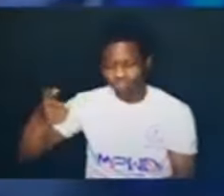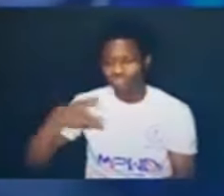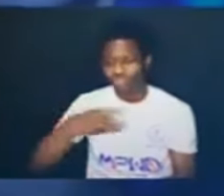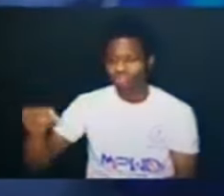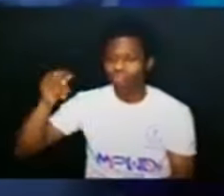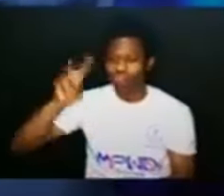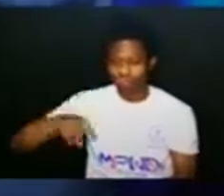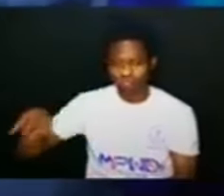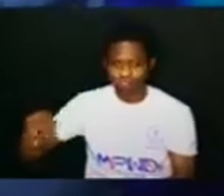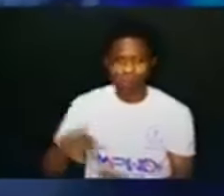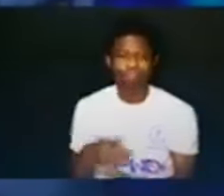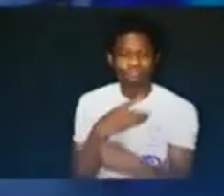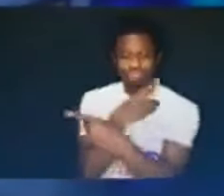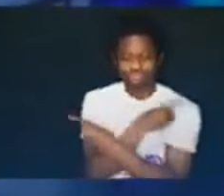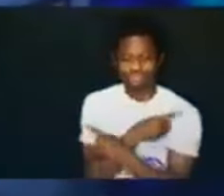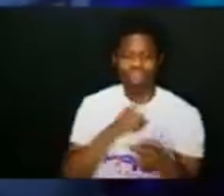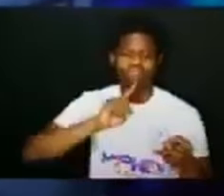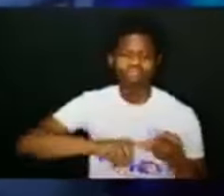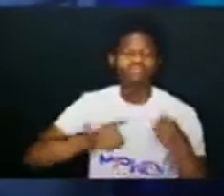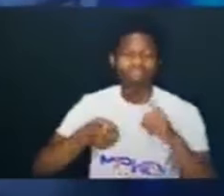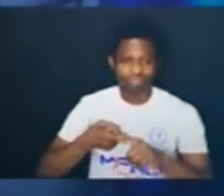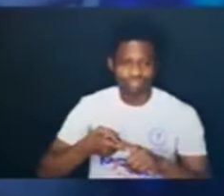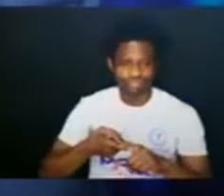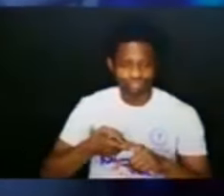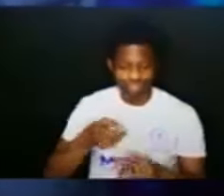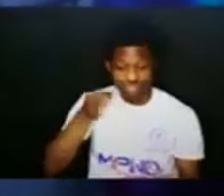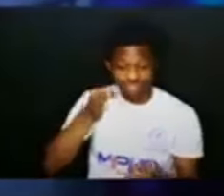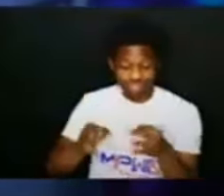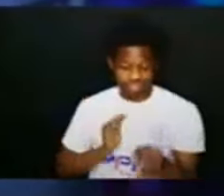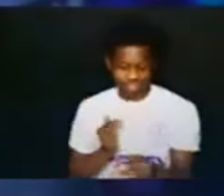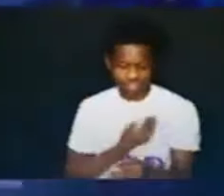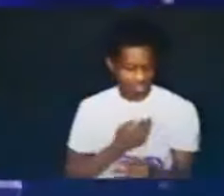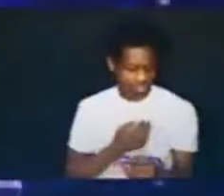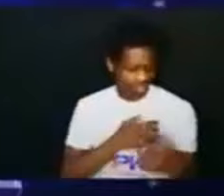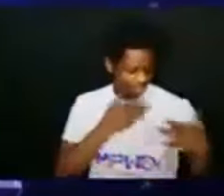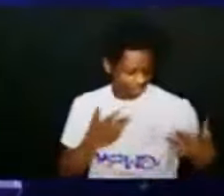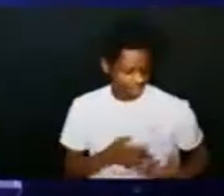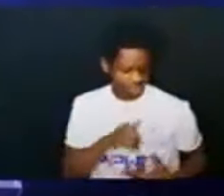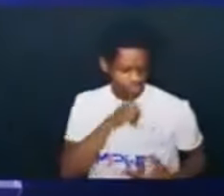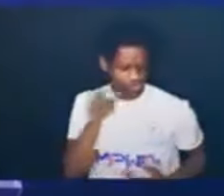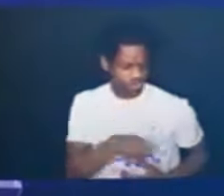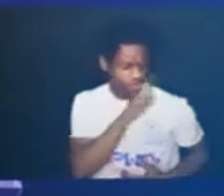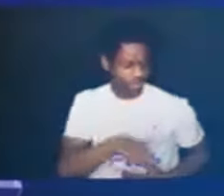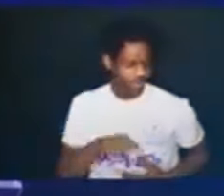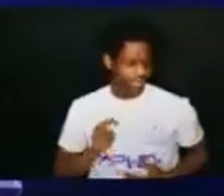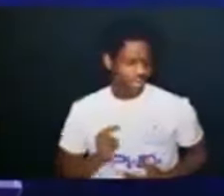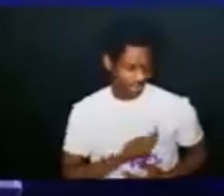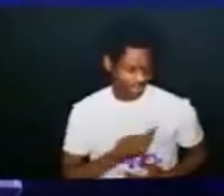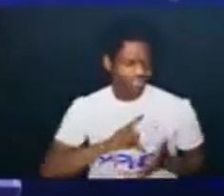1 John 3:21-22. Dear friends, if our heart do not condemn us, we have confidence before